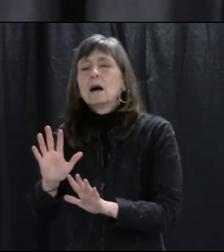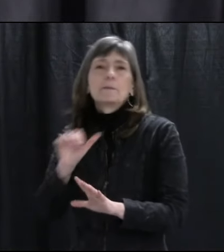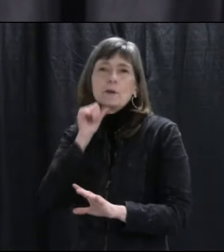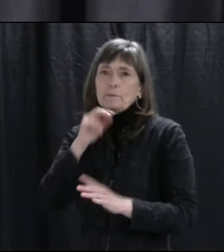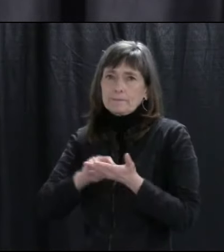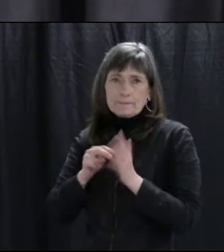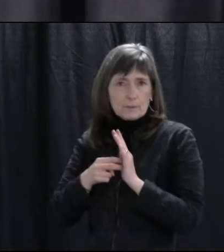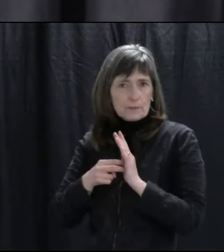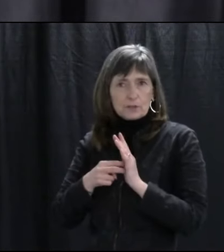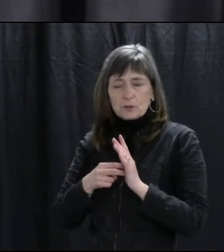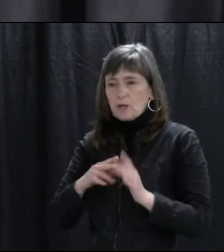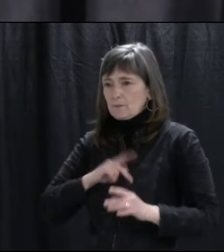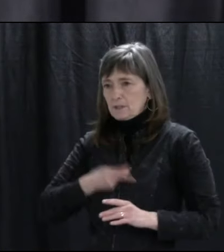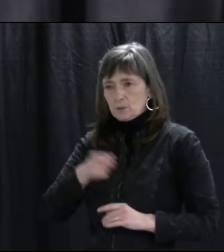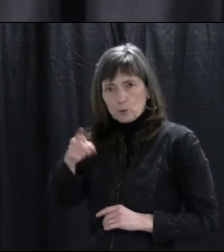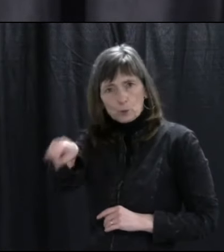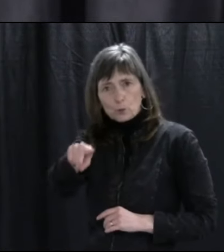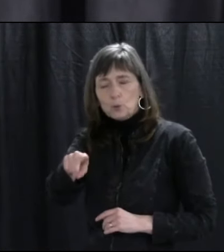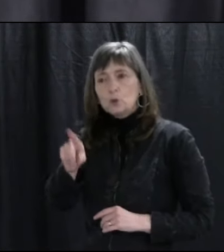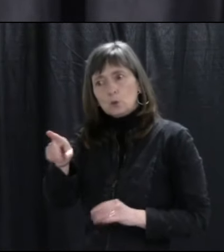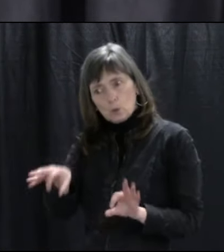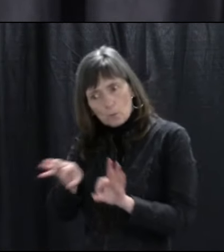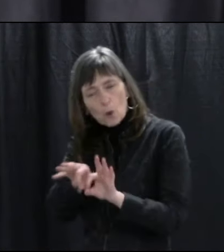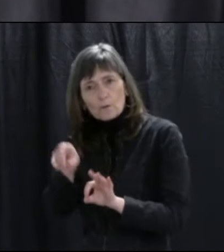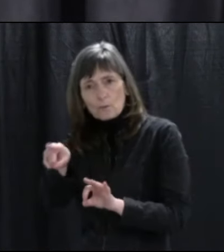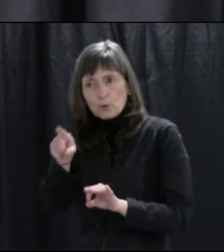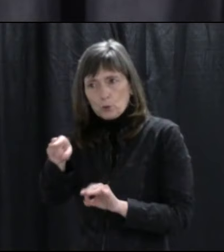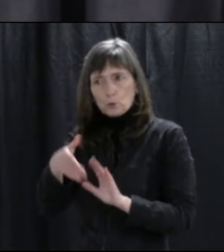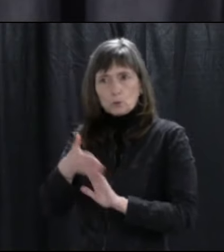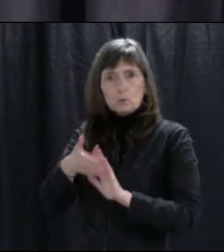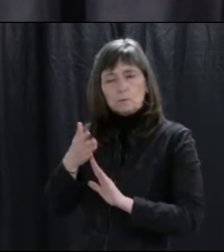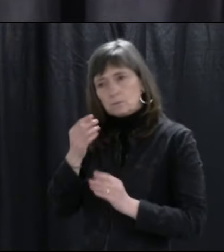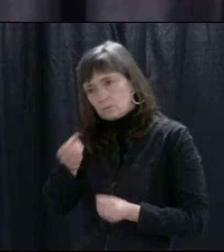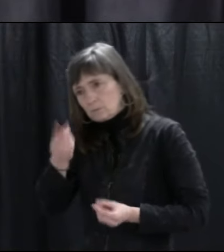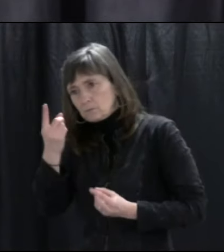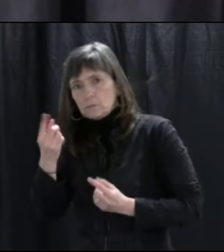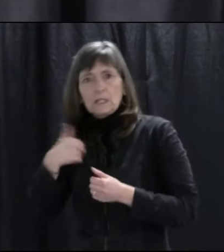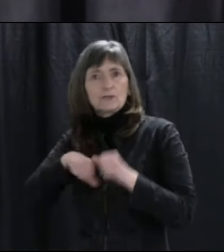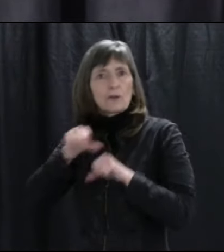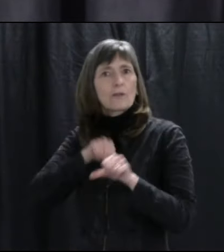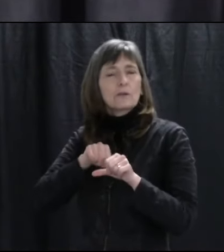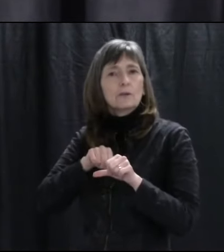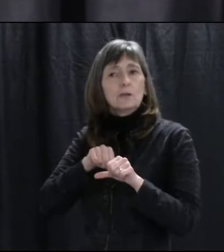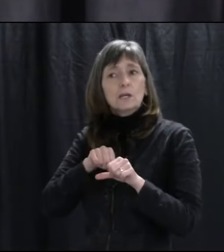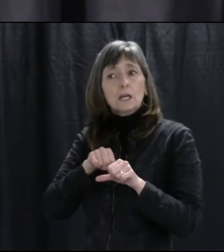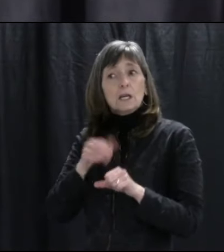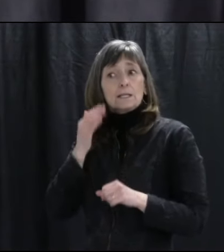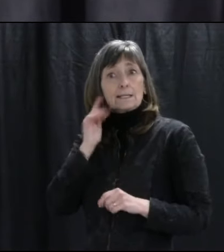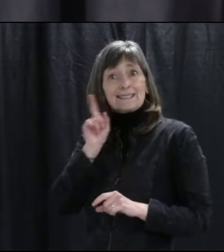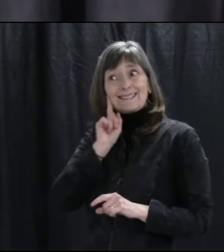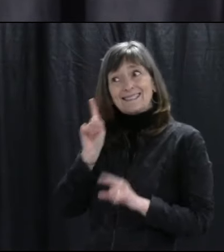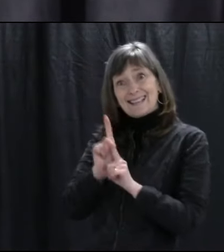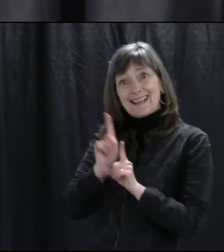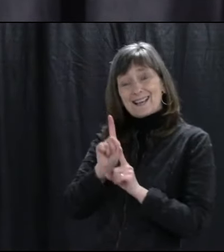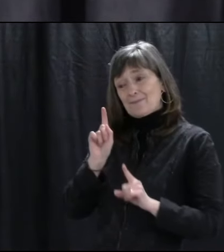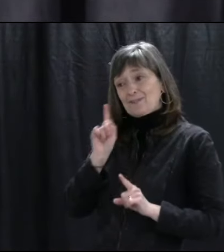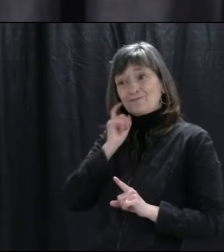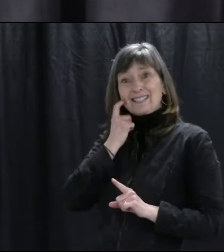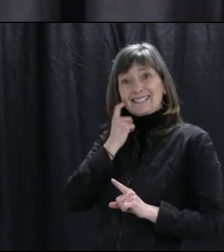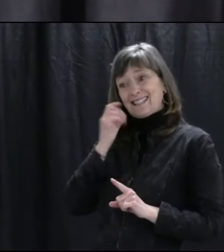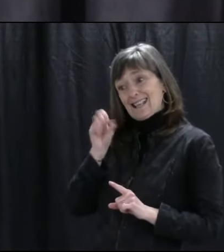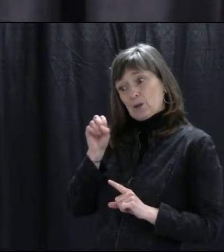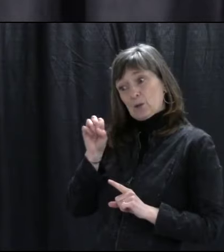system. And as we saw during the snow event, it was really important for the people of St. John's to have access. And it's no different